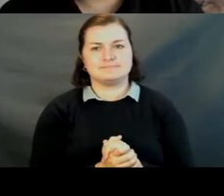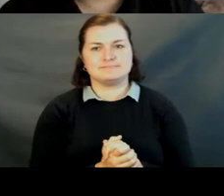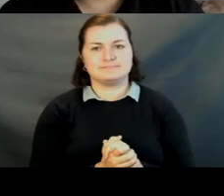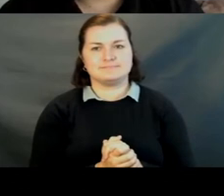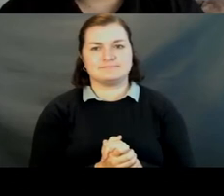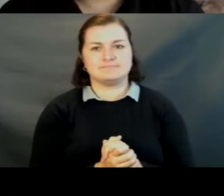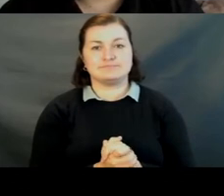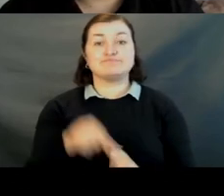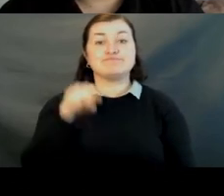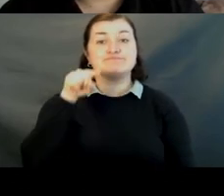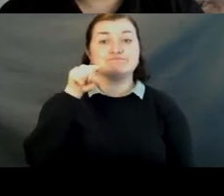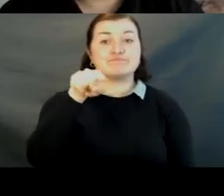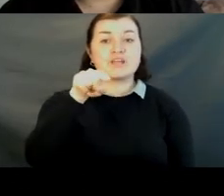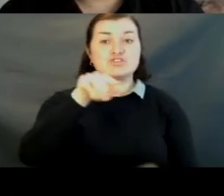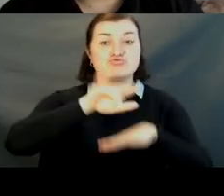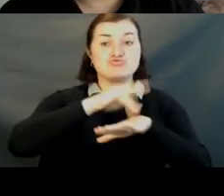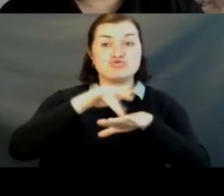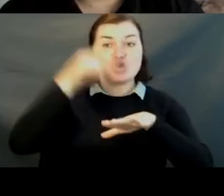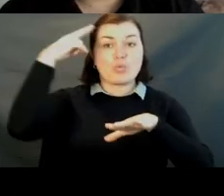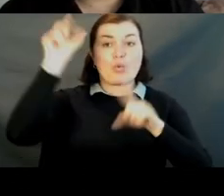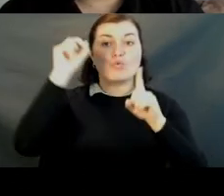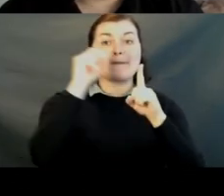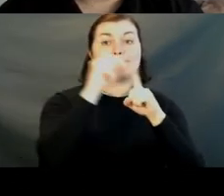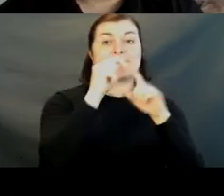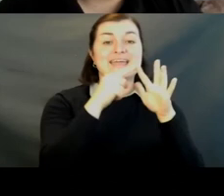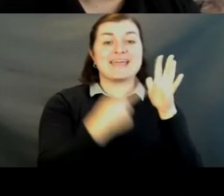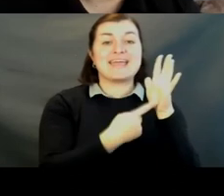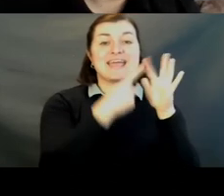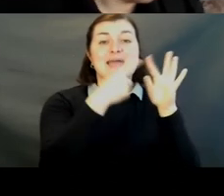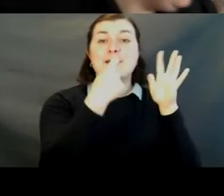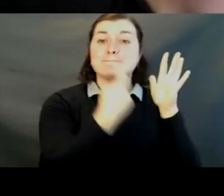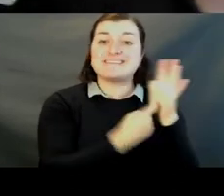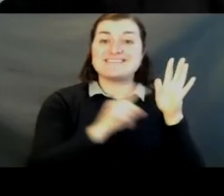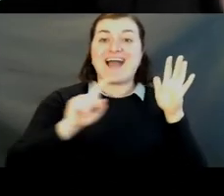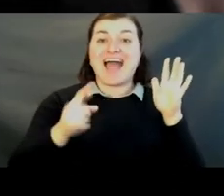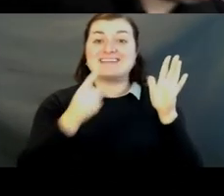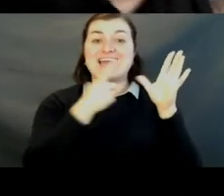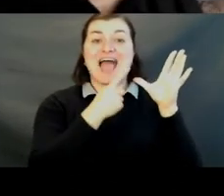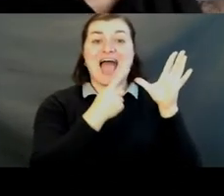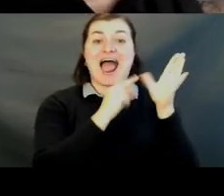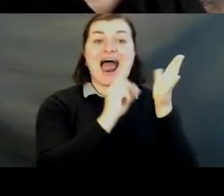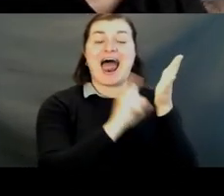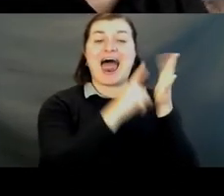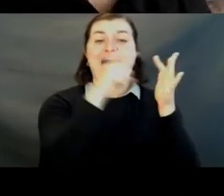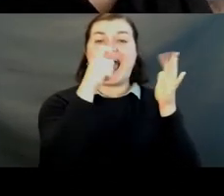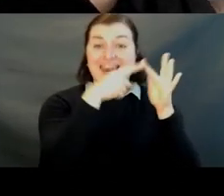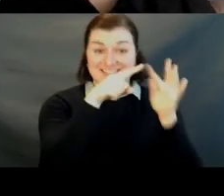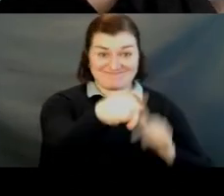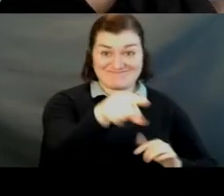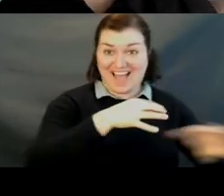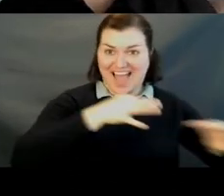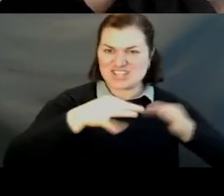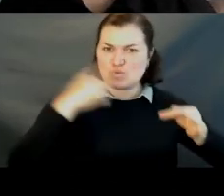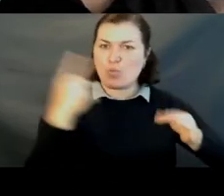Right, this was a show called Peter and Alice and Judy Dench, Ben Whishaw, yes. But it was Peter